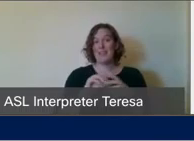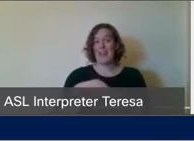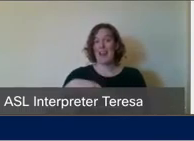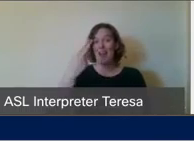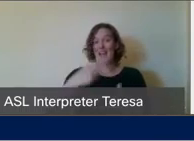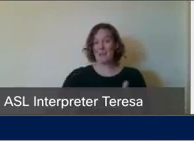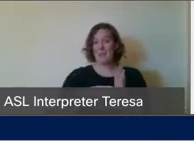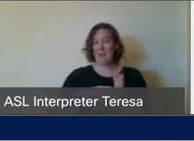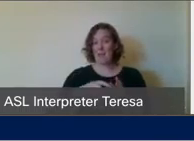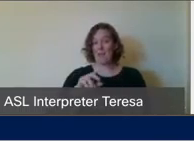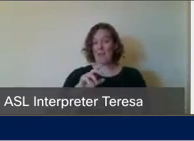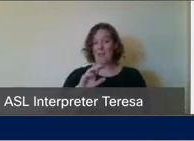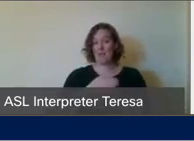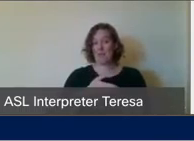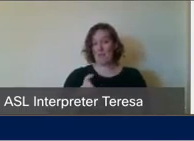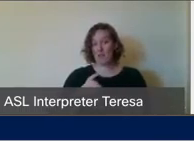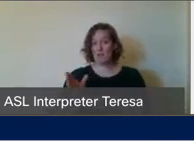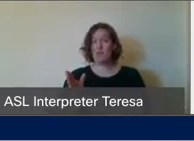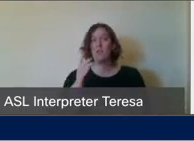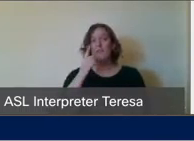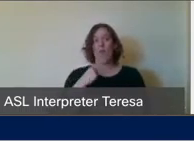And for us, you can see on